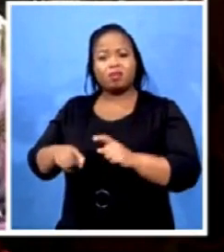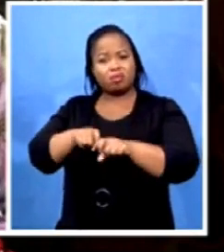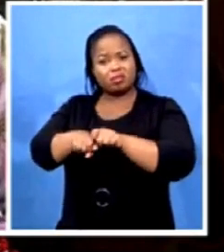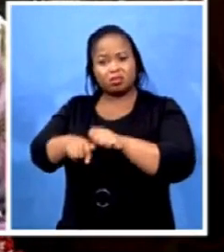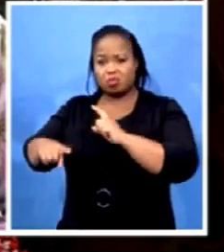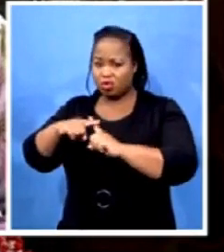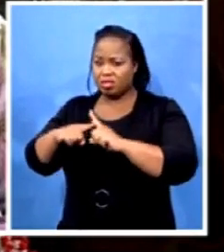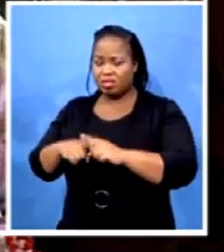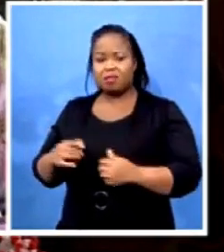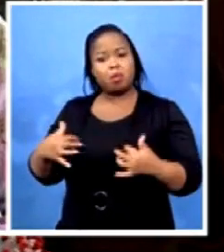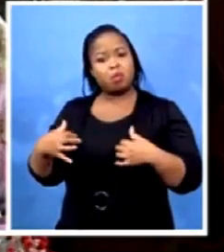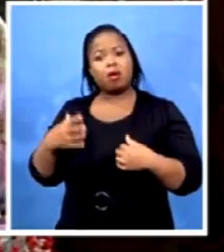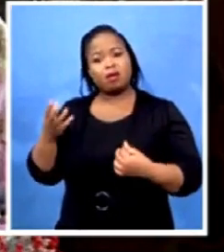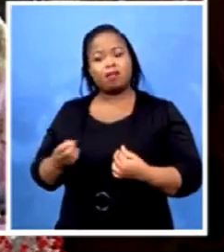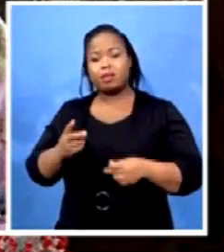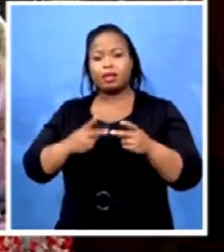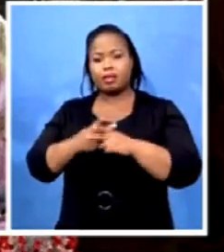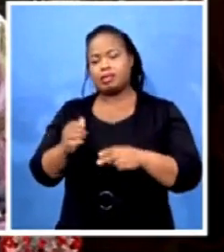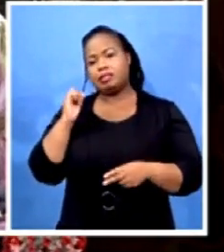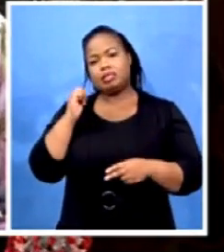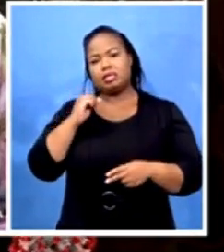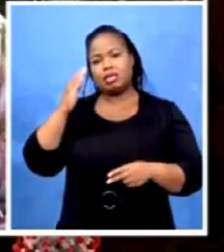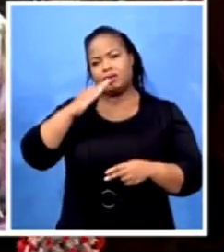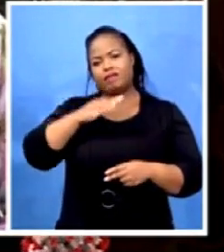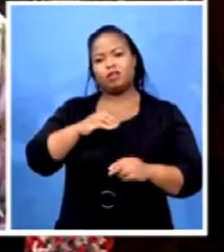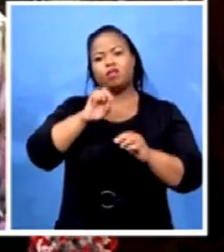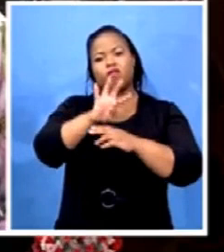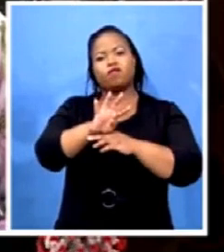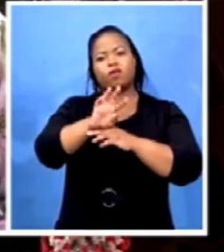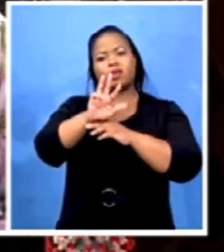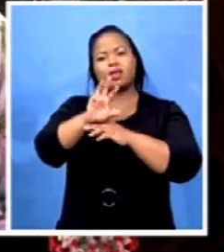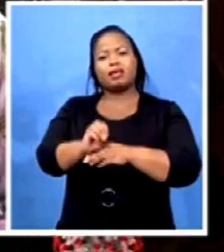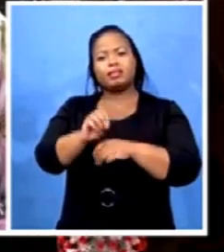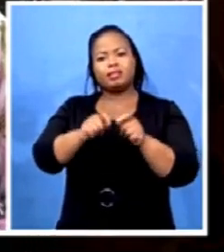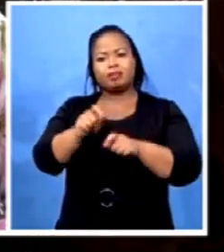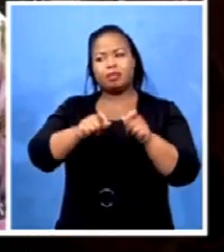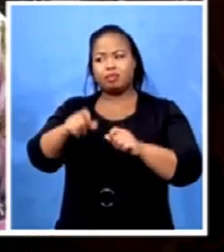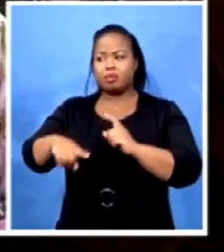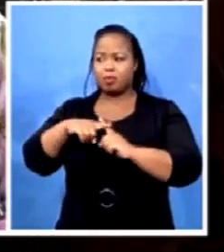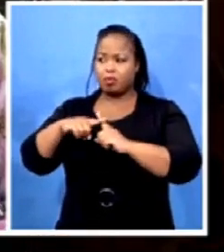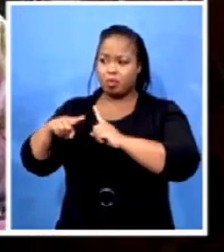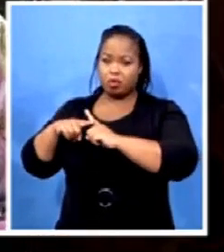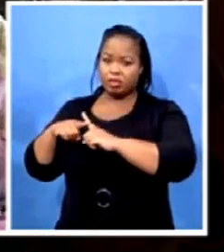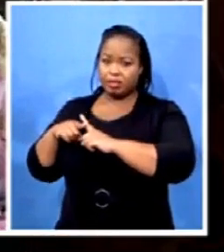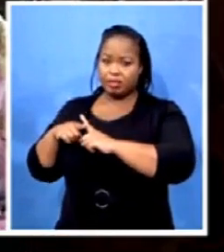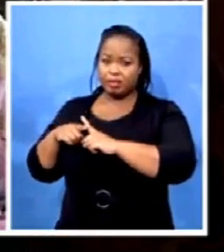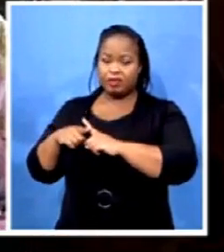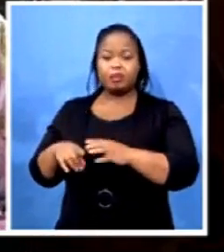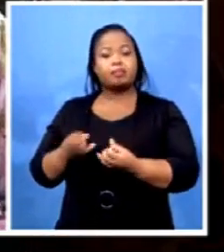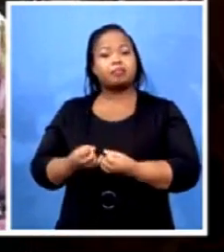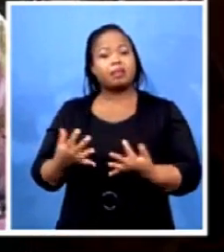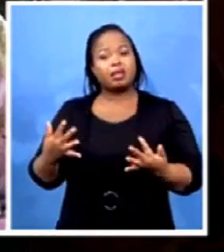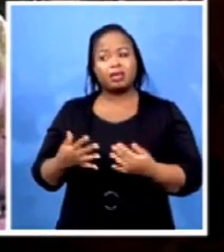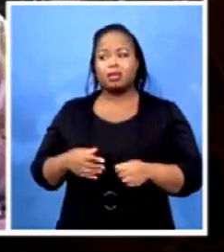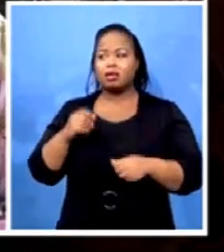yesterday evening, Kenya had 490 cases, positive cases. Much of the country still remains open. People are going to